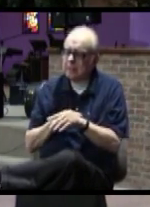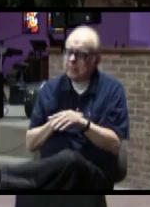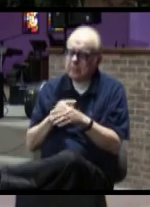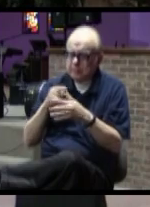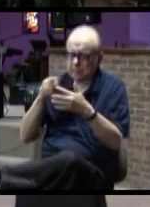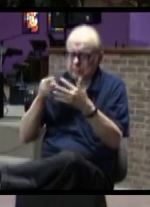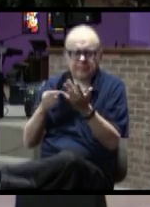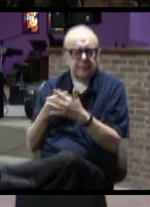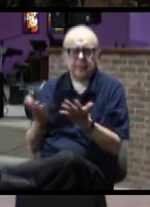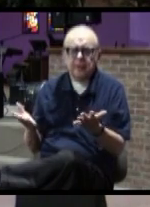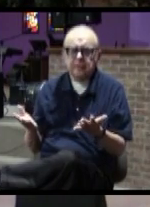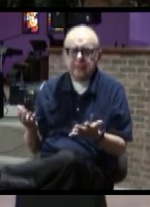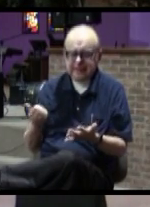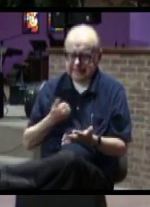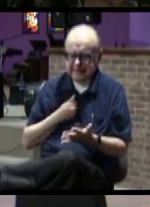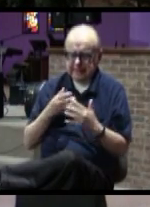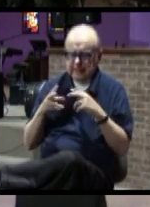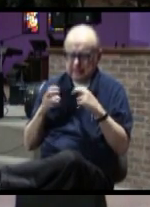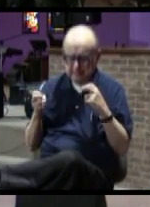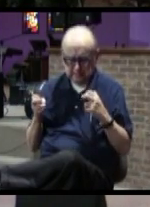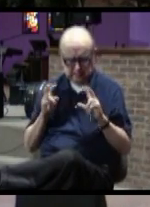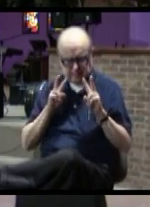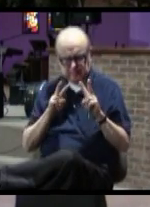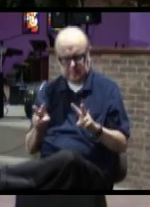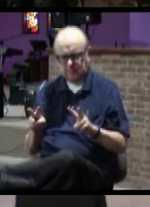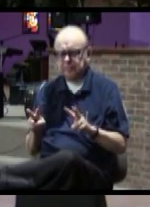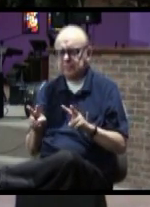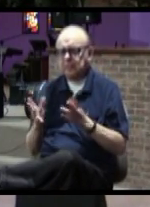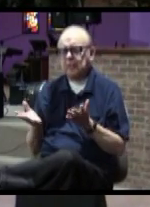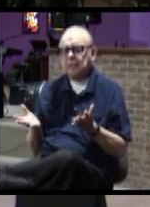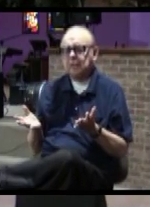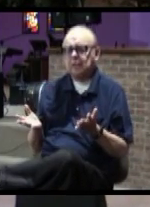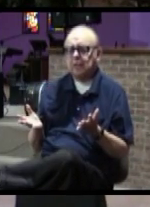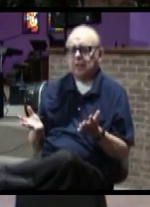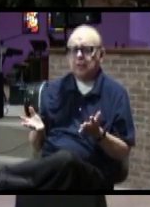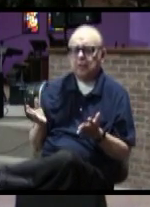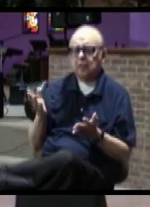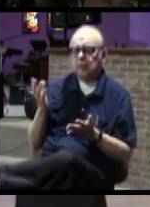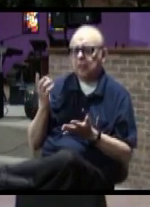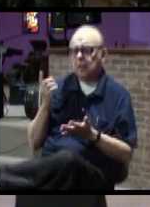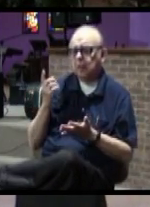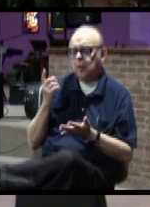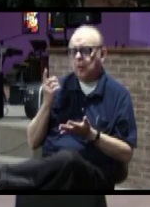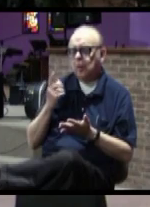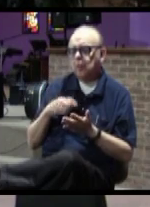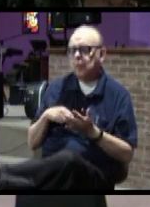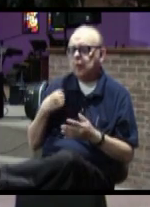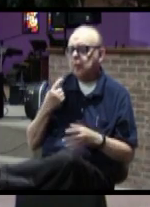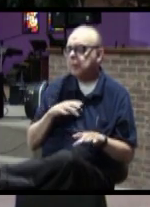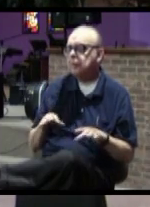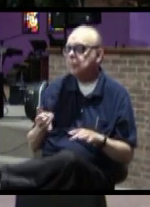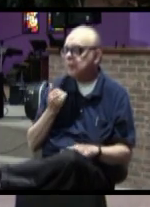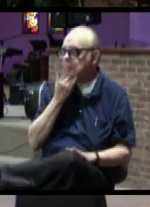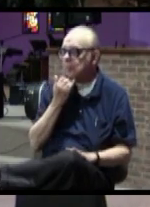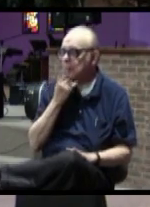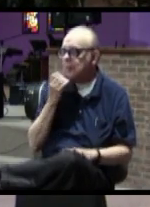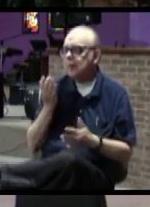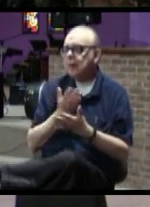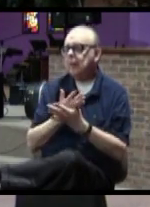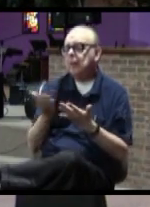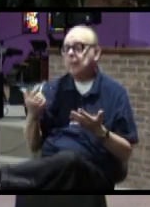studying, and more time of this, and self-evaluations, and looking and seeing, what are you doing